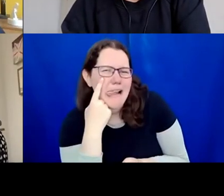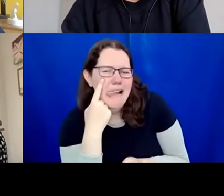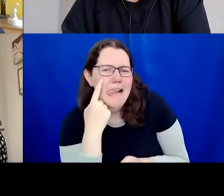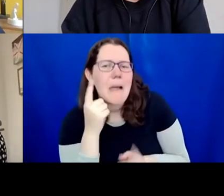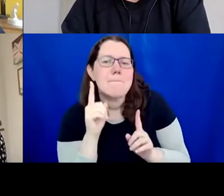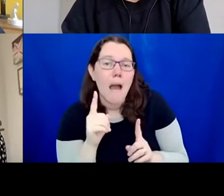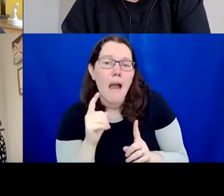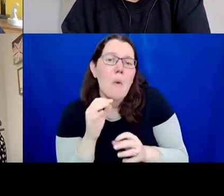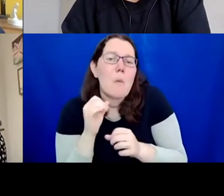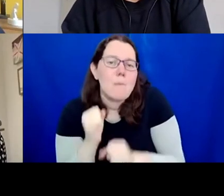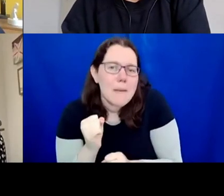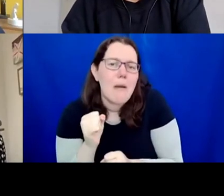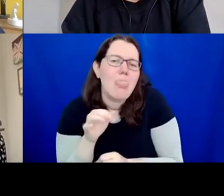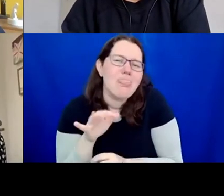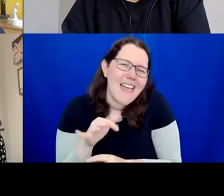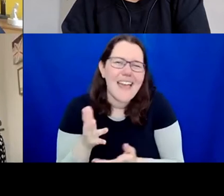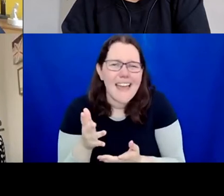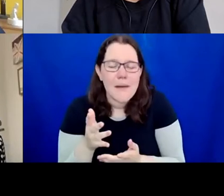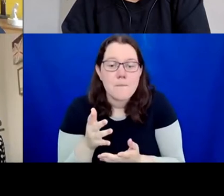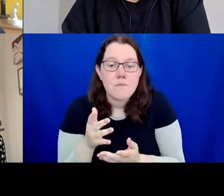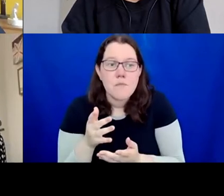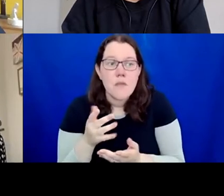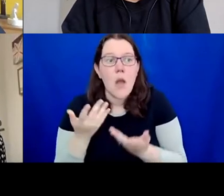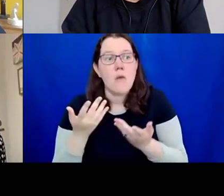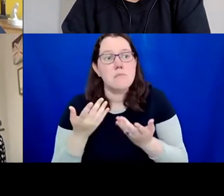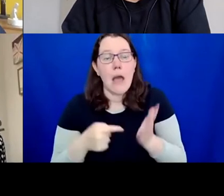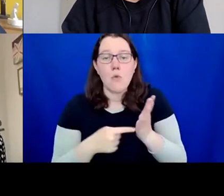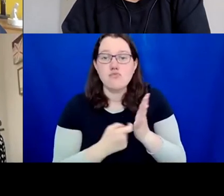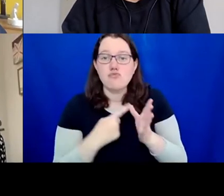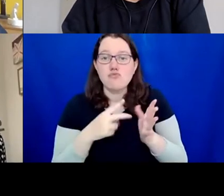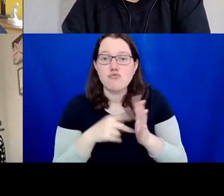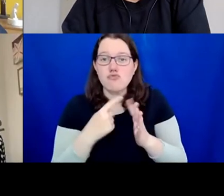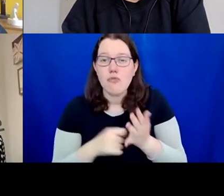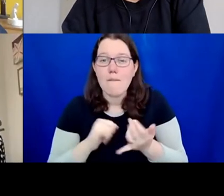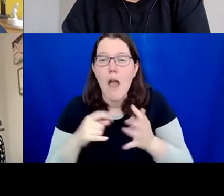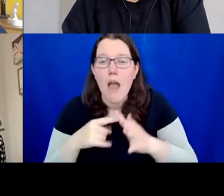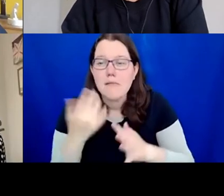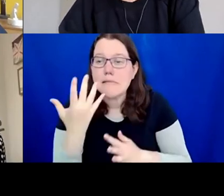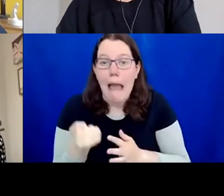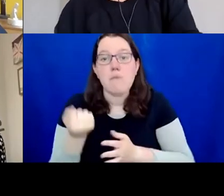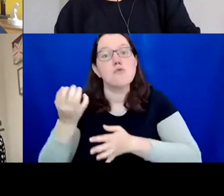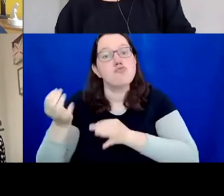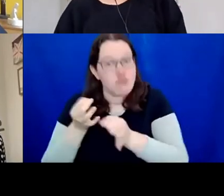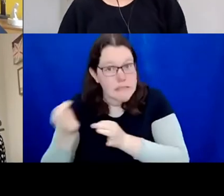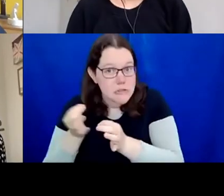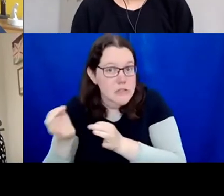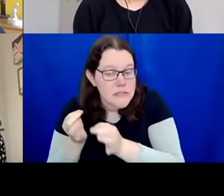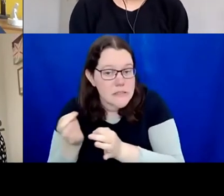know, at the Traverse, we've got a strategy for how to do this. Again, it's about that